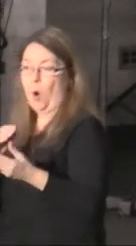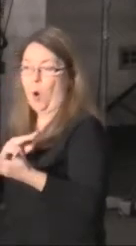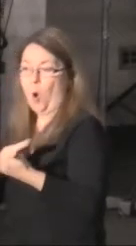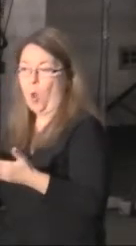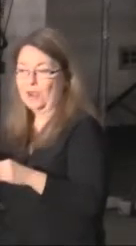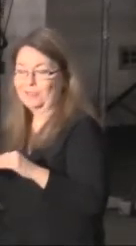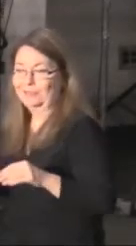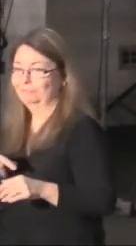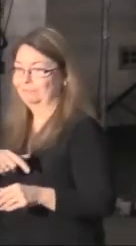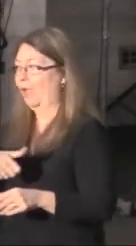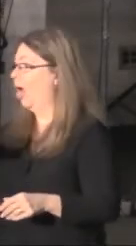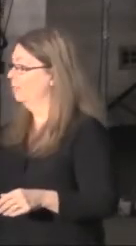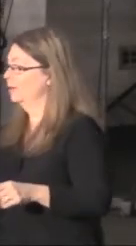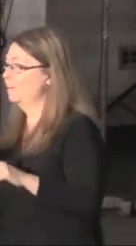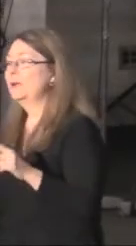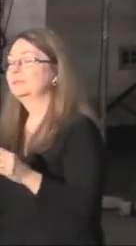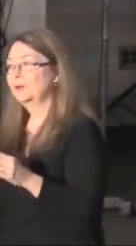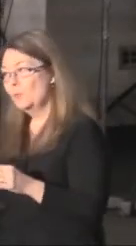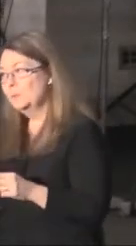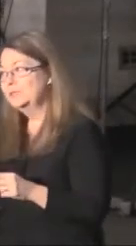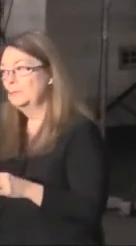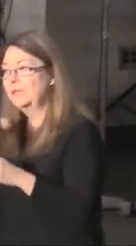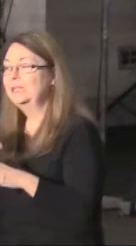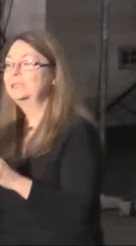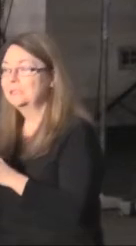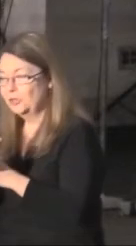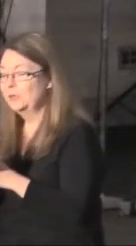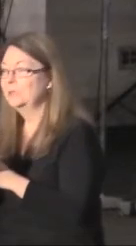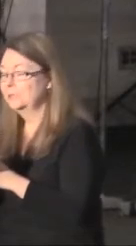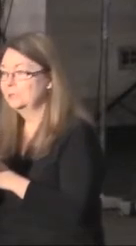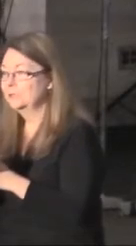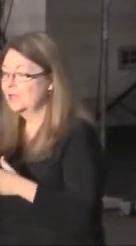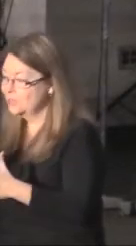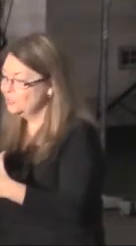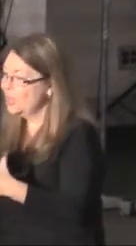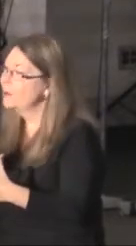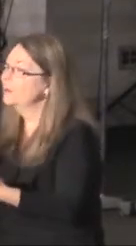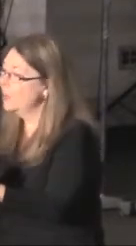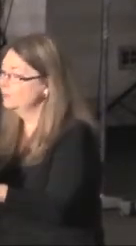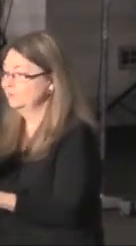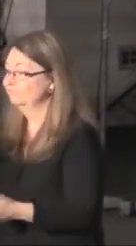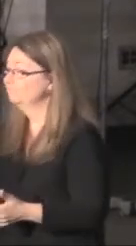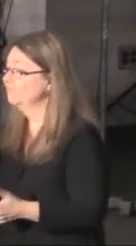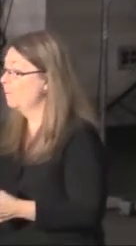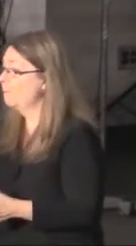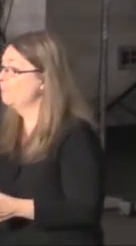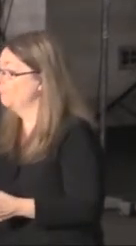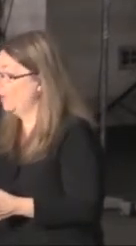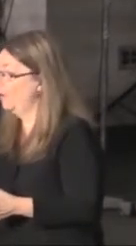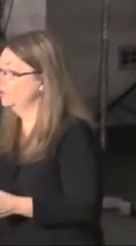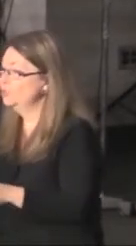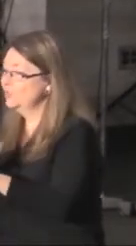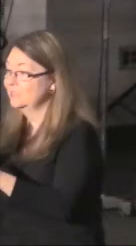uber spiritual. He's just being wise in that circumstance and in that situation to share the gospel. And that's what Paul's doing. He's using his